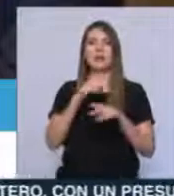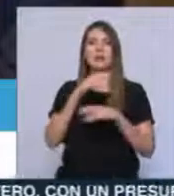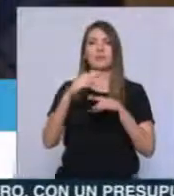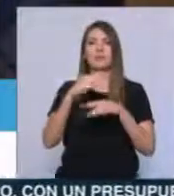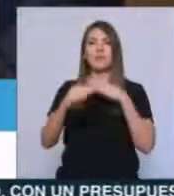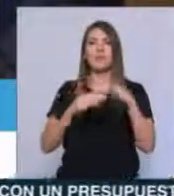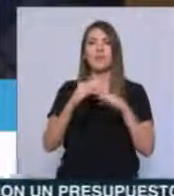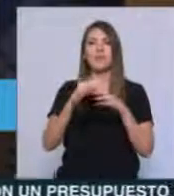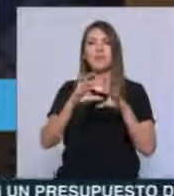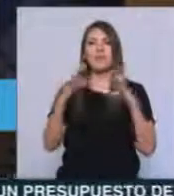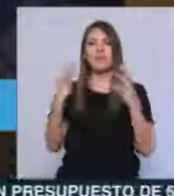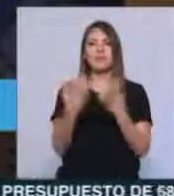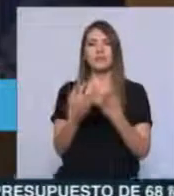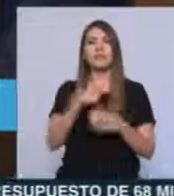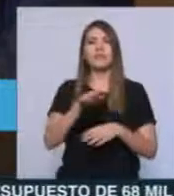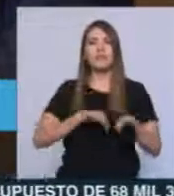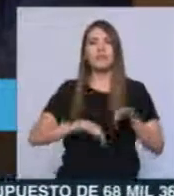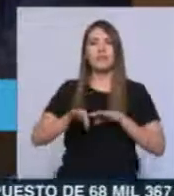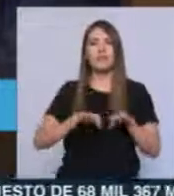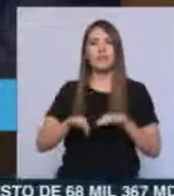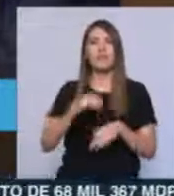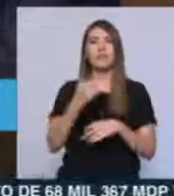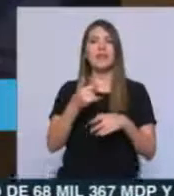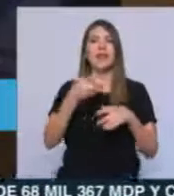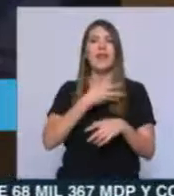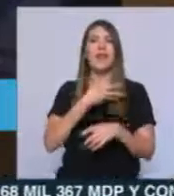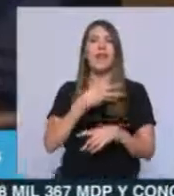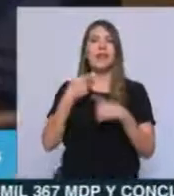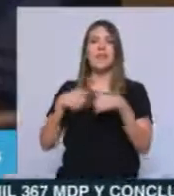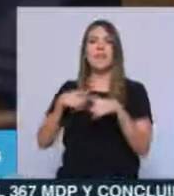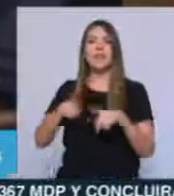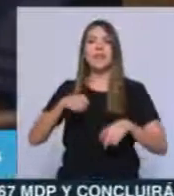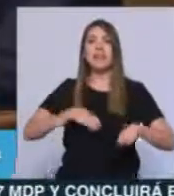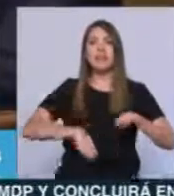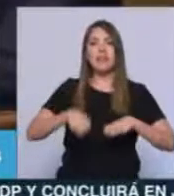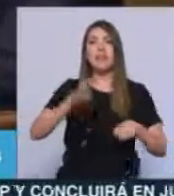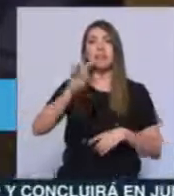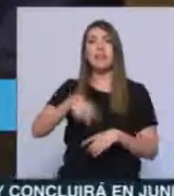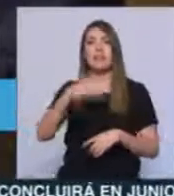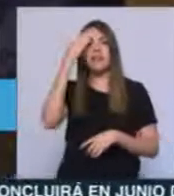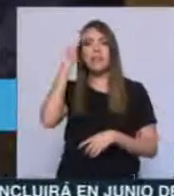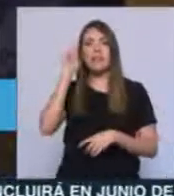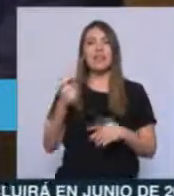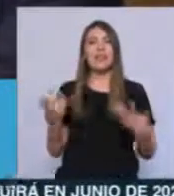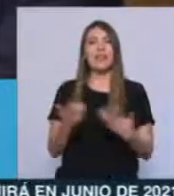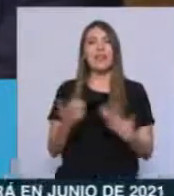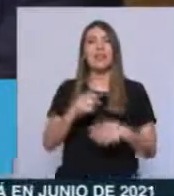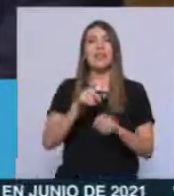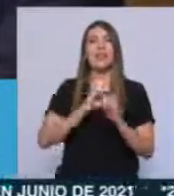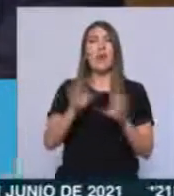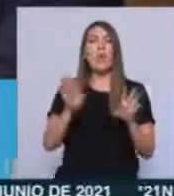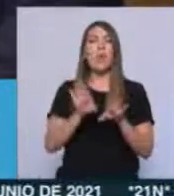hasn't done a good enough job of making sure that our corporate partners really know what we do. It's really clear when